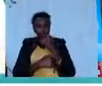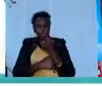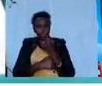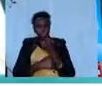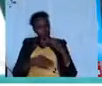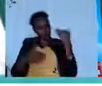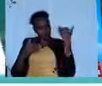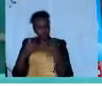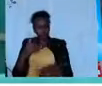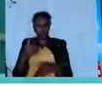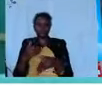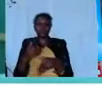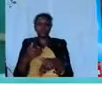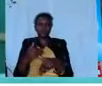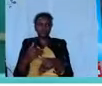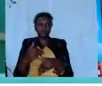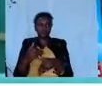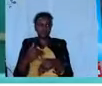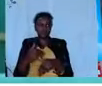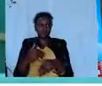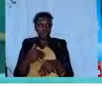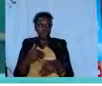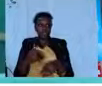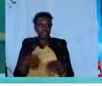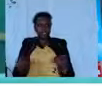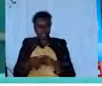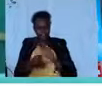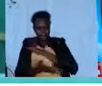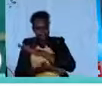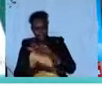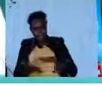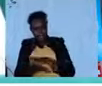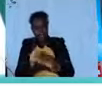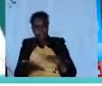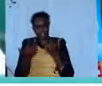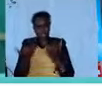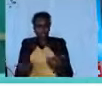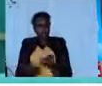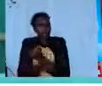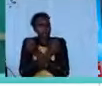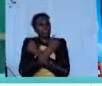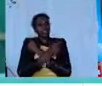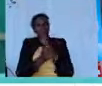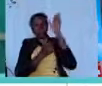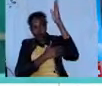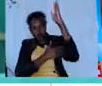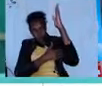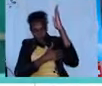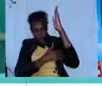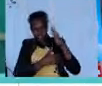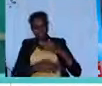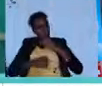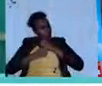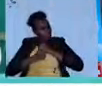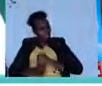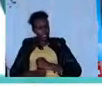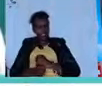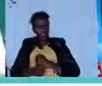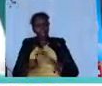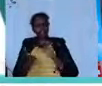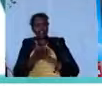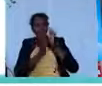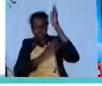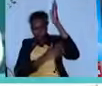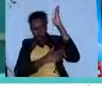to stop. At our basic level, to love God is to trust that